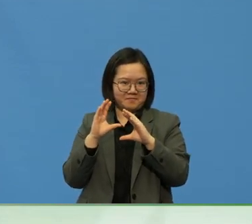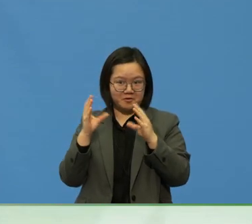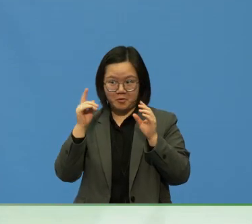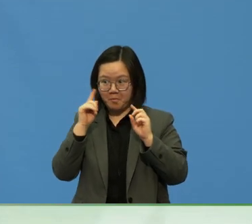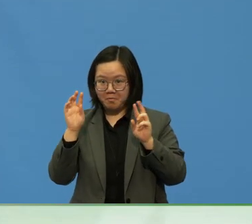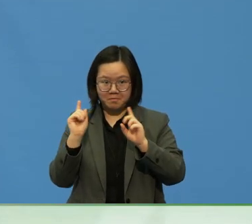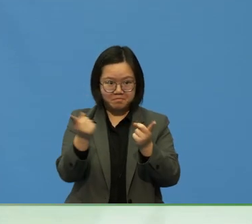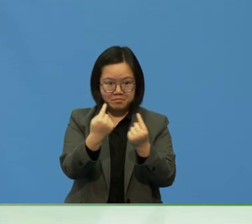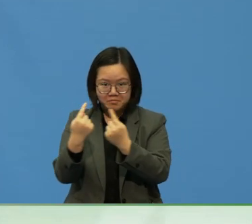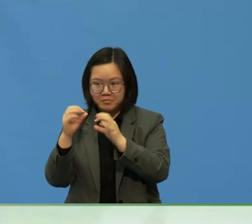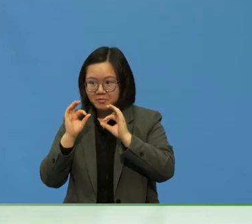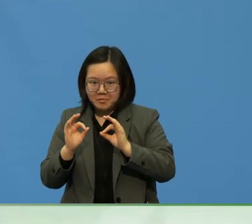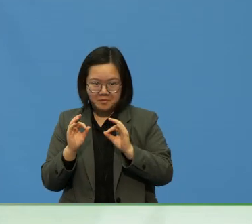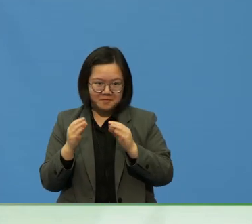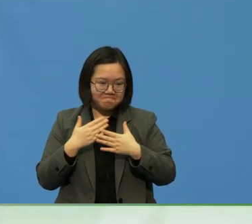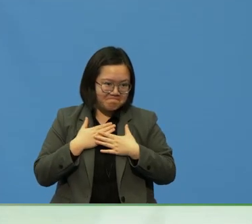Thank you.